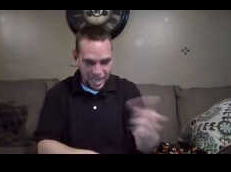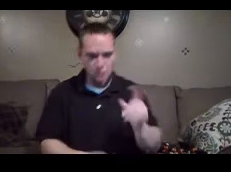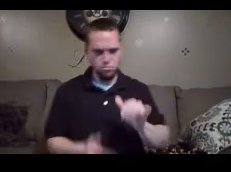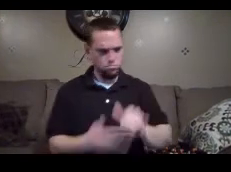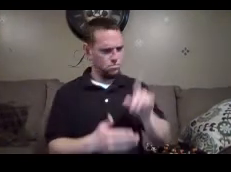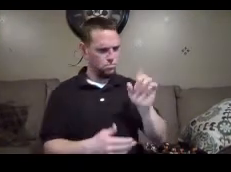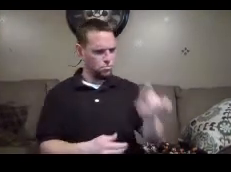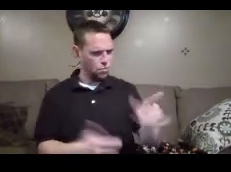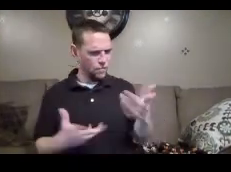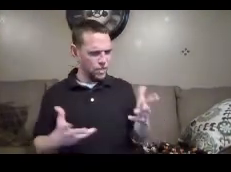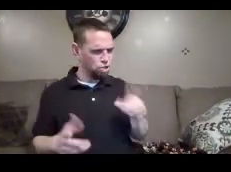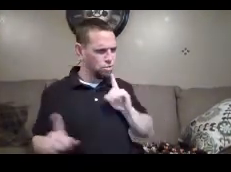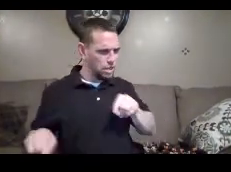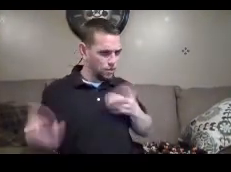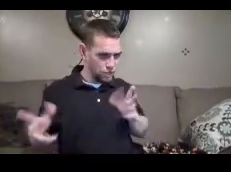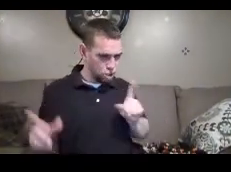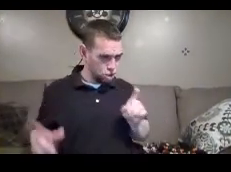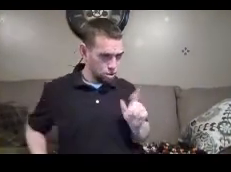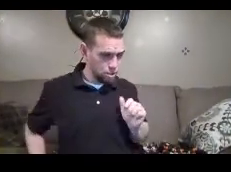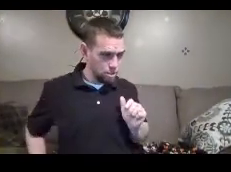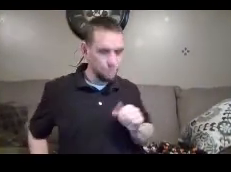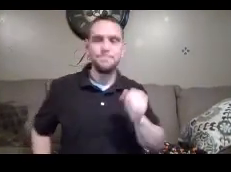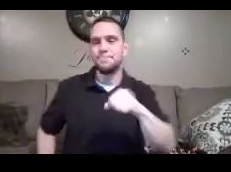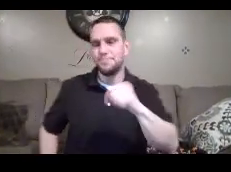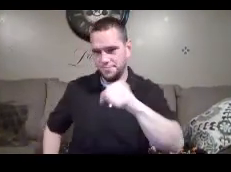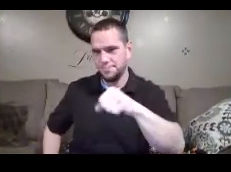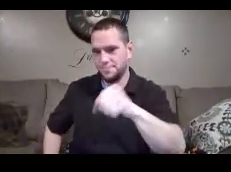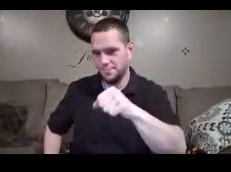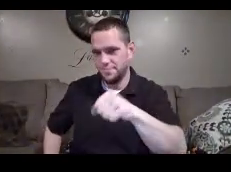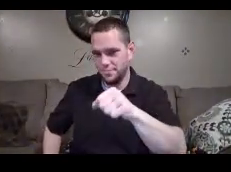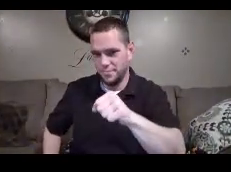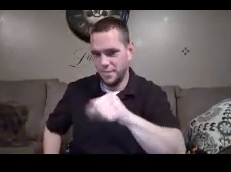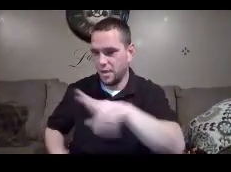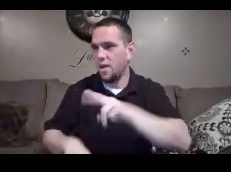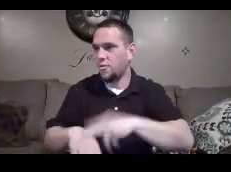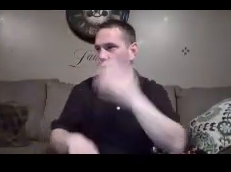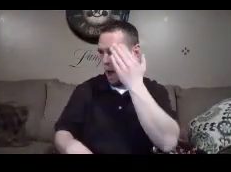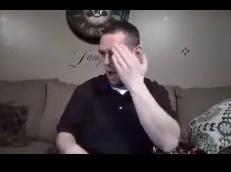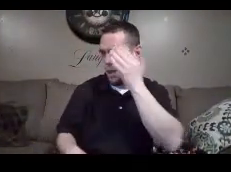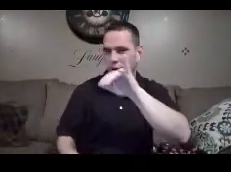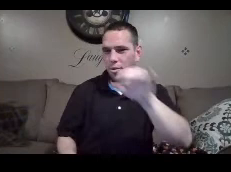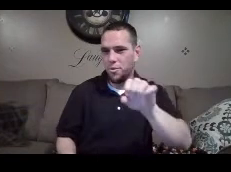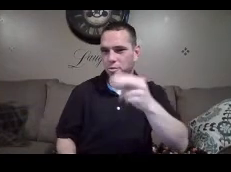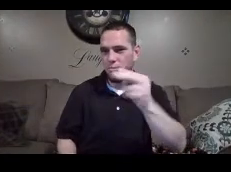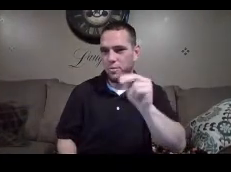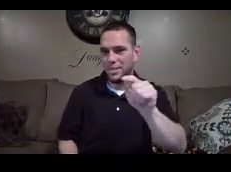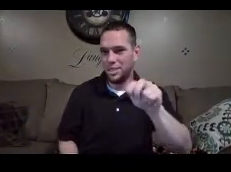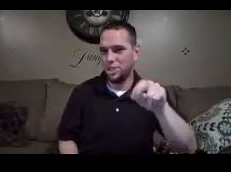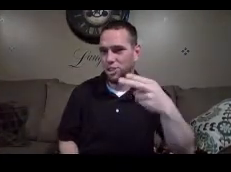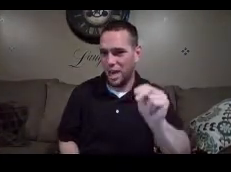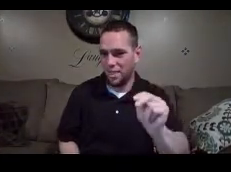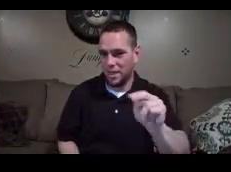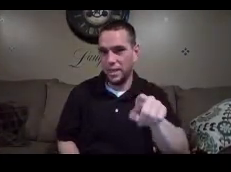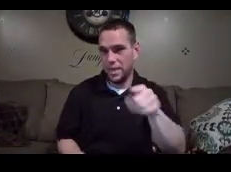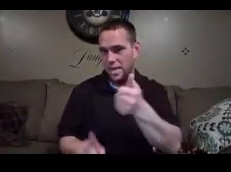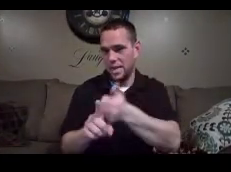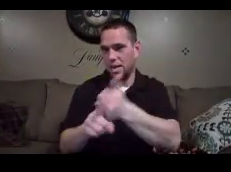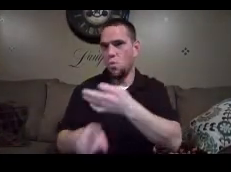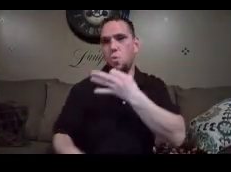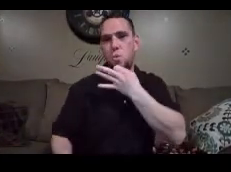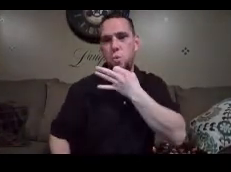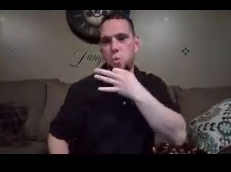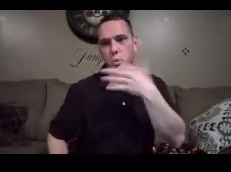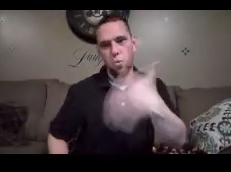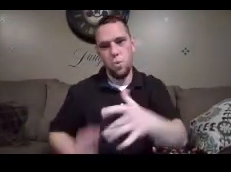question? Yes, and I know that Jonathan is also he is our technical expert, and